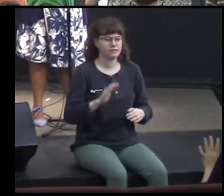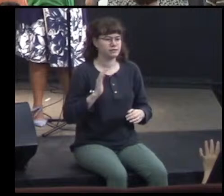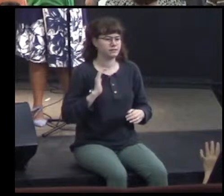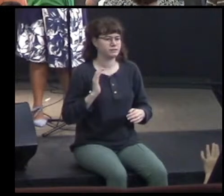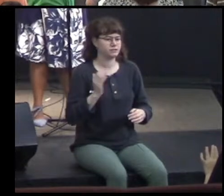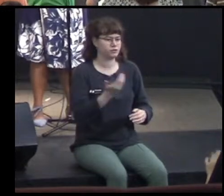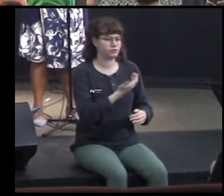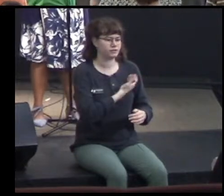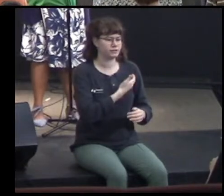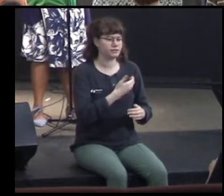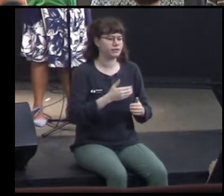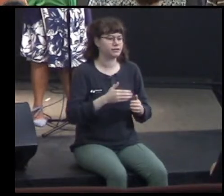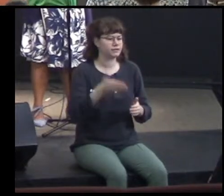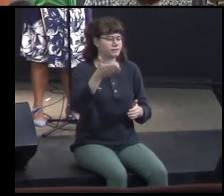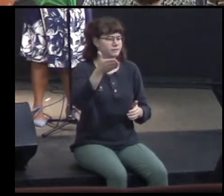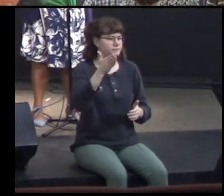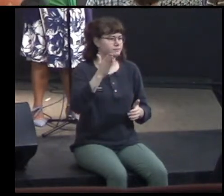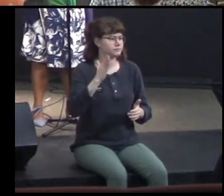great is our